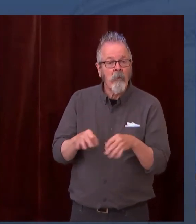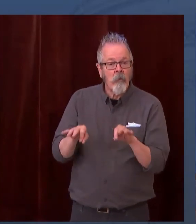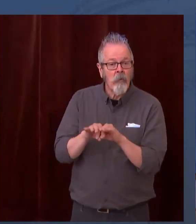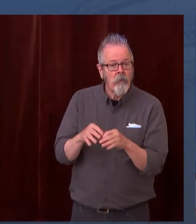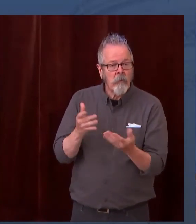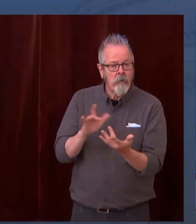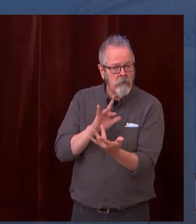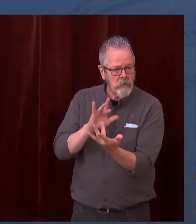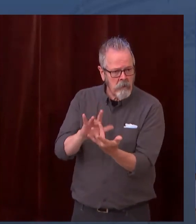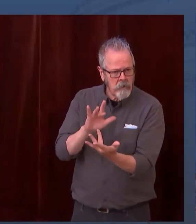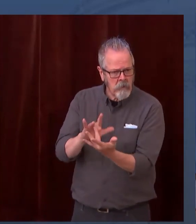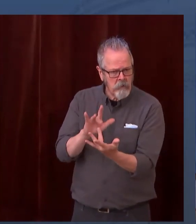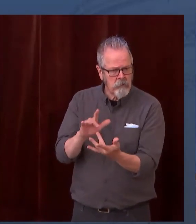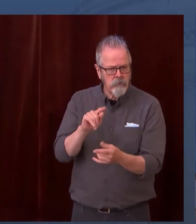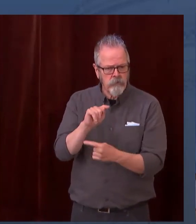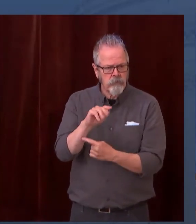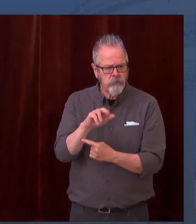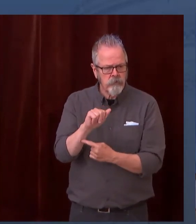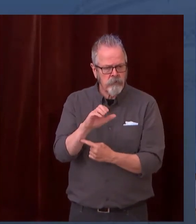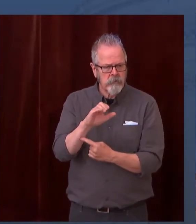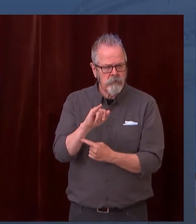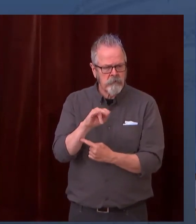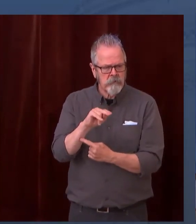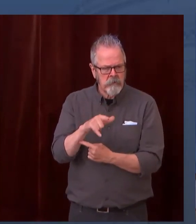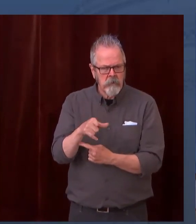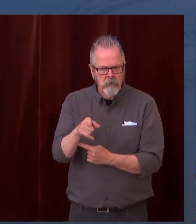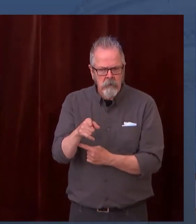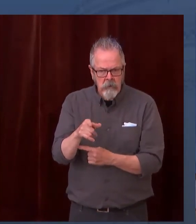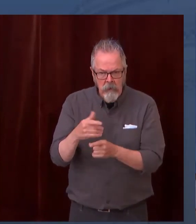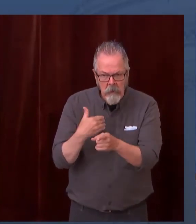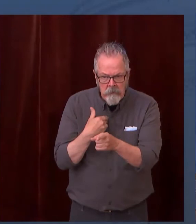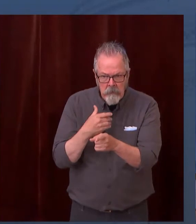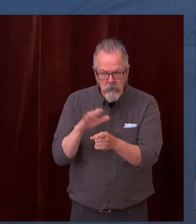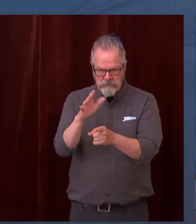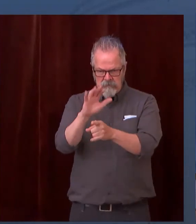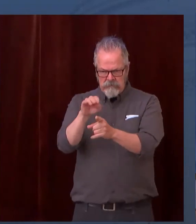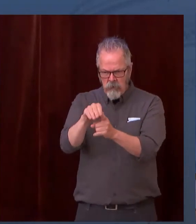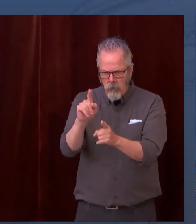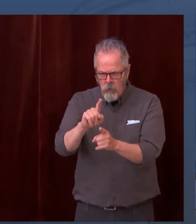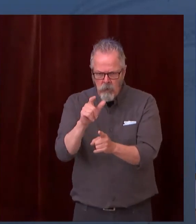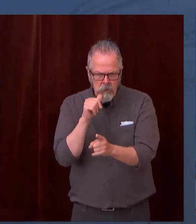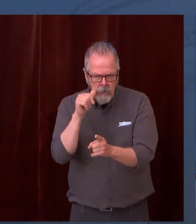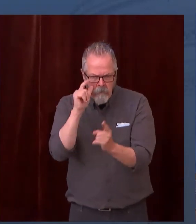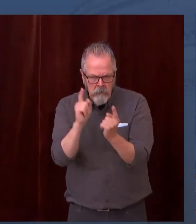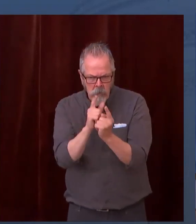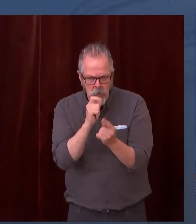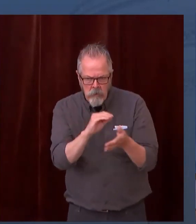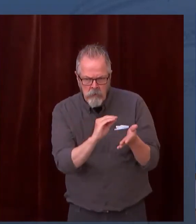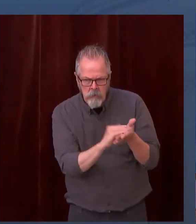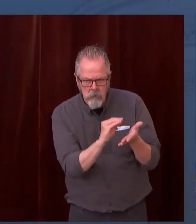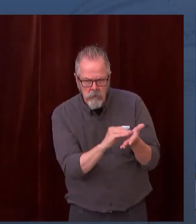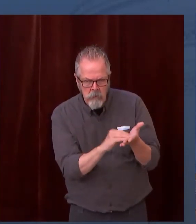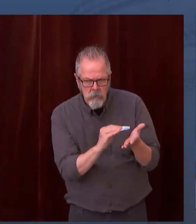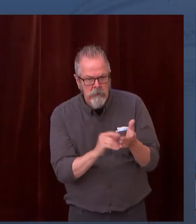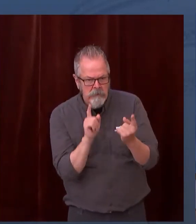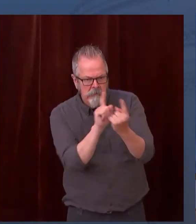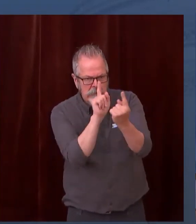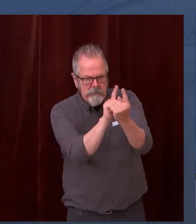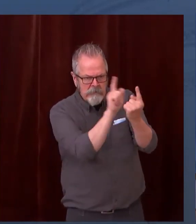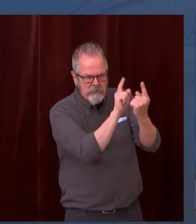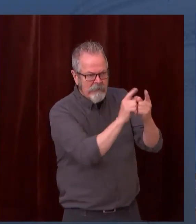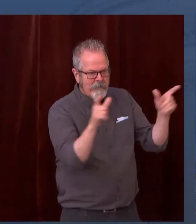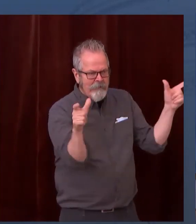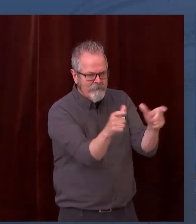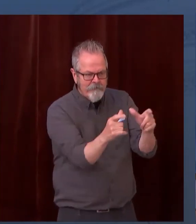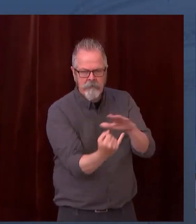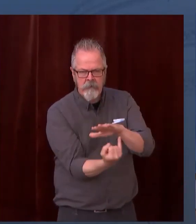to isolate in a variety of ways. I saw Spokane County has 300 people in a voluntary organization to help these